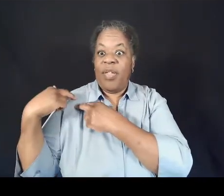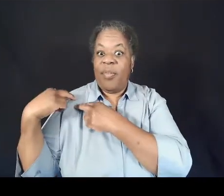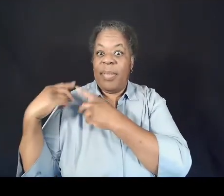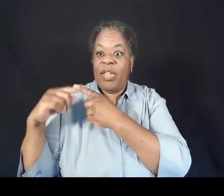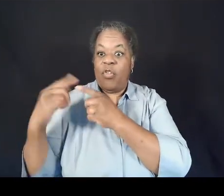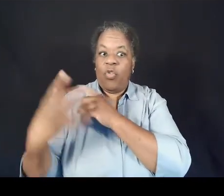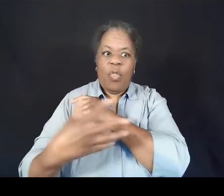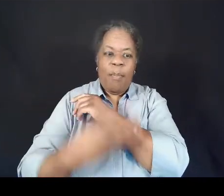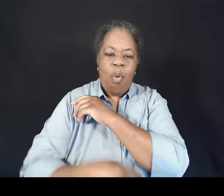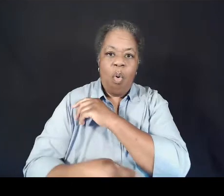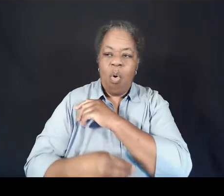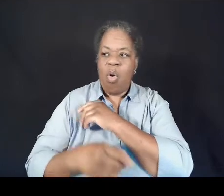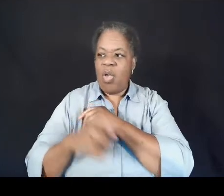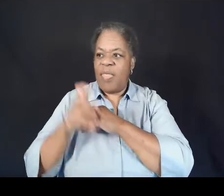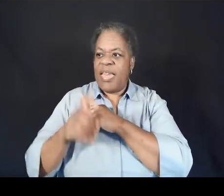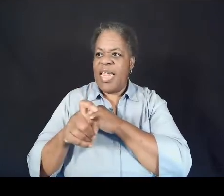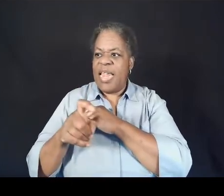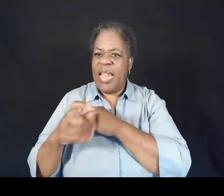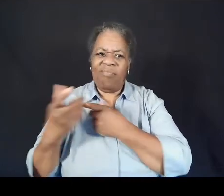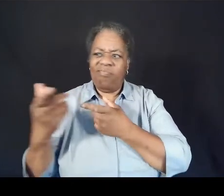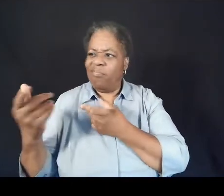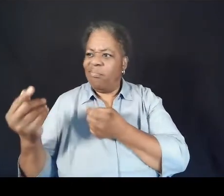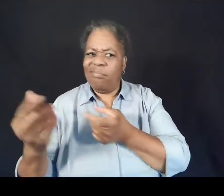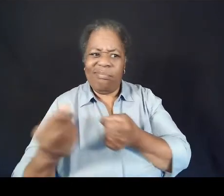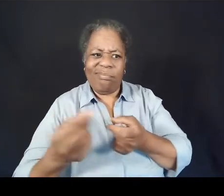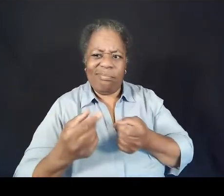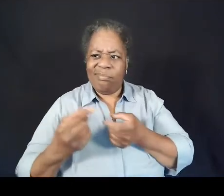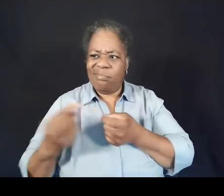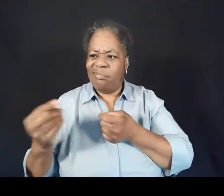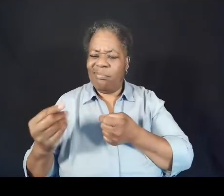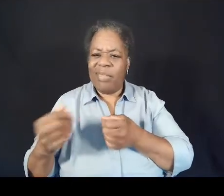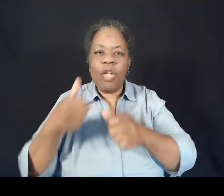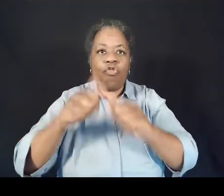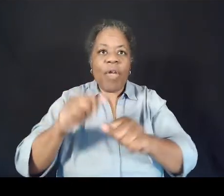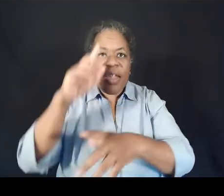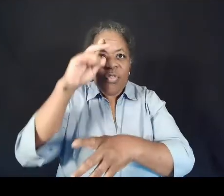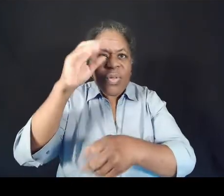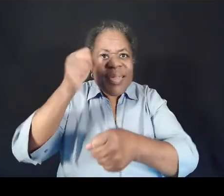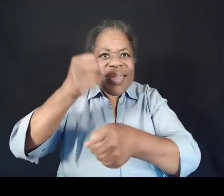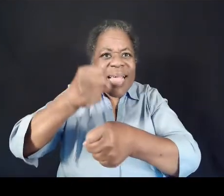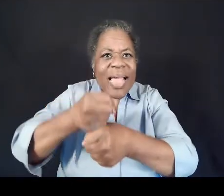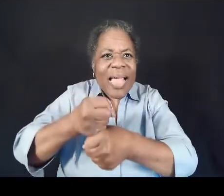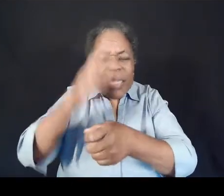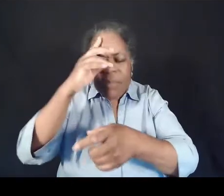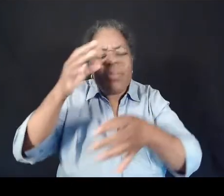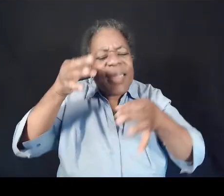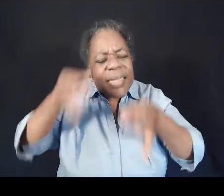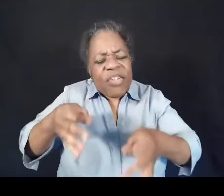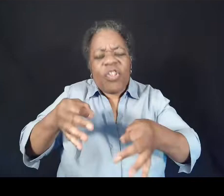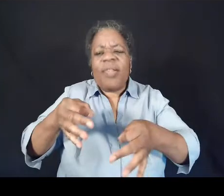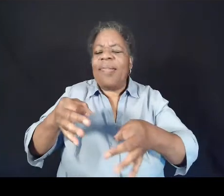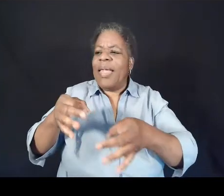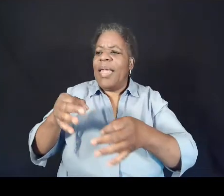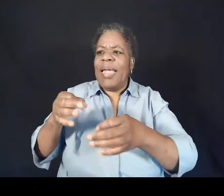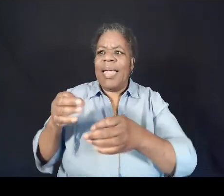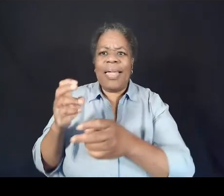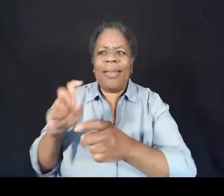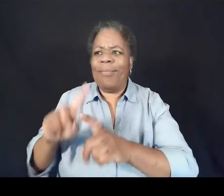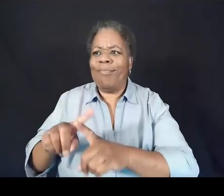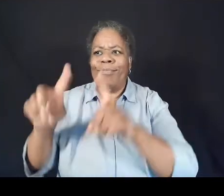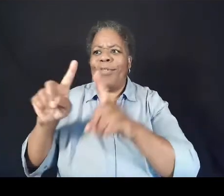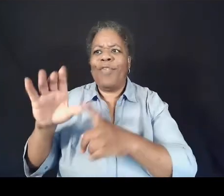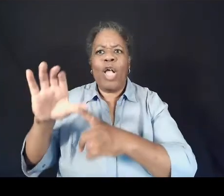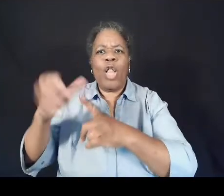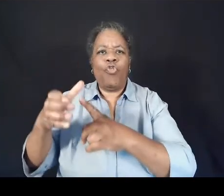needy. And they're trying to make decisions in an unfamiliar and unpredictable environment. Sound familiar?